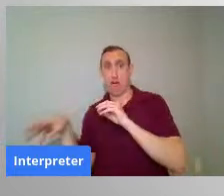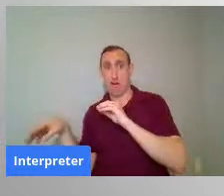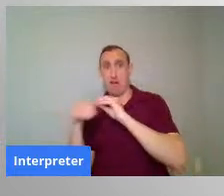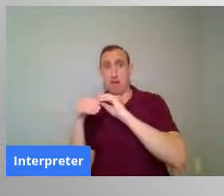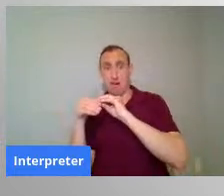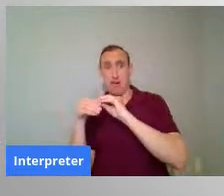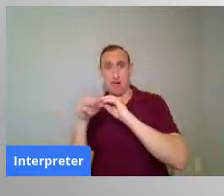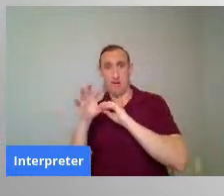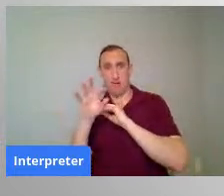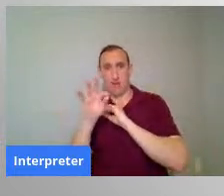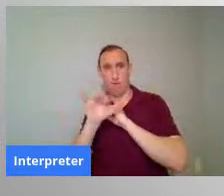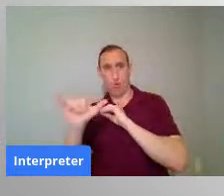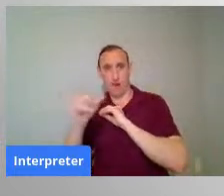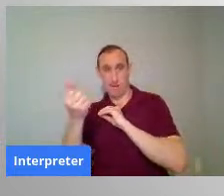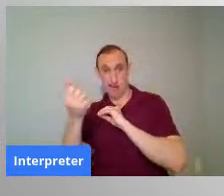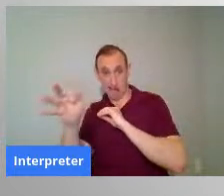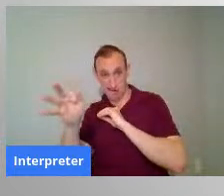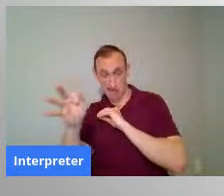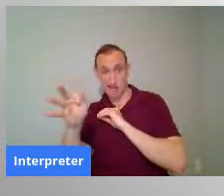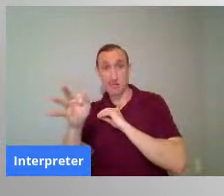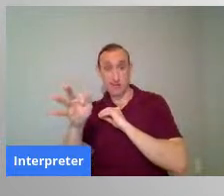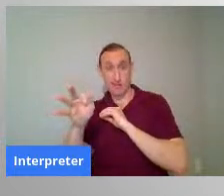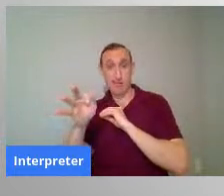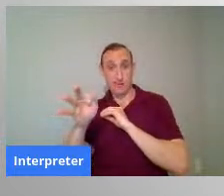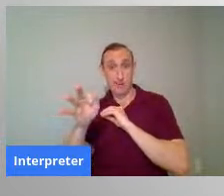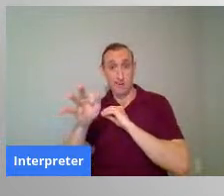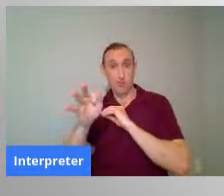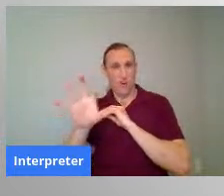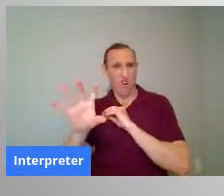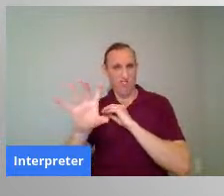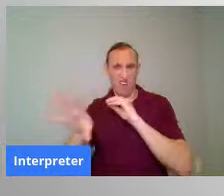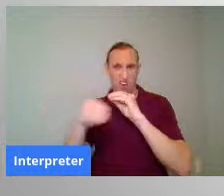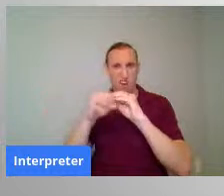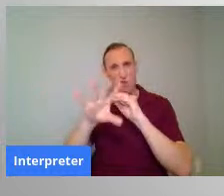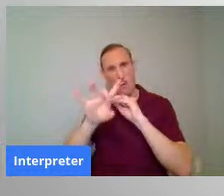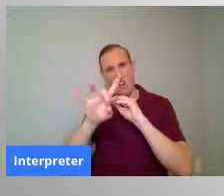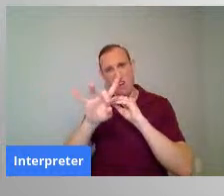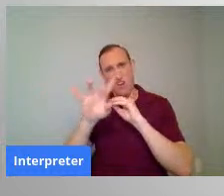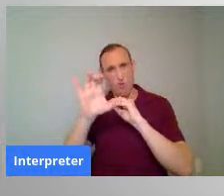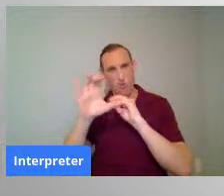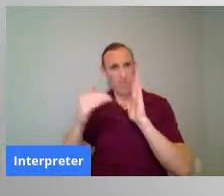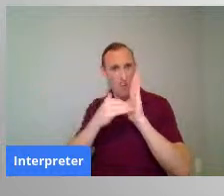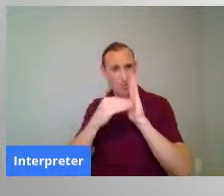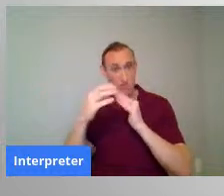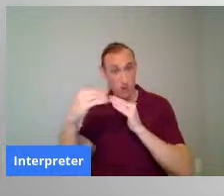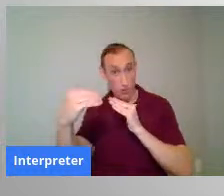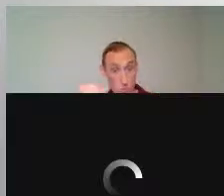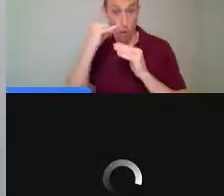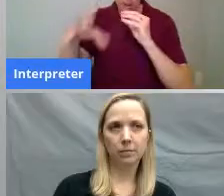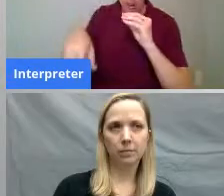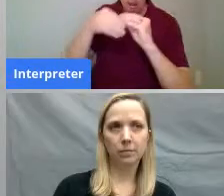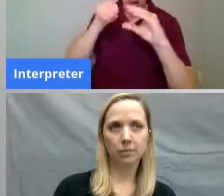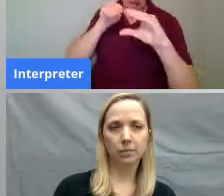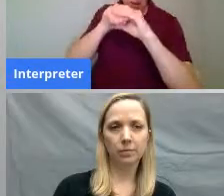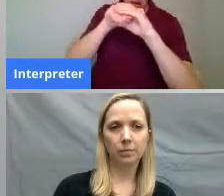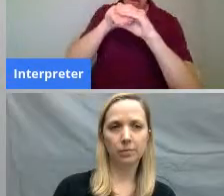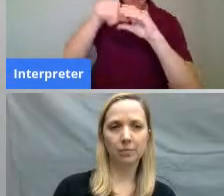in FY19, we also added about $800,000. And so if we add funds again this